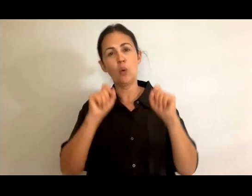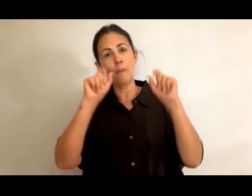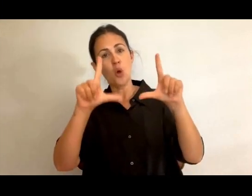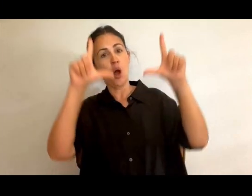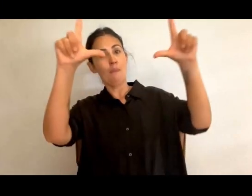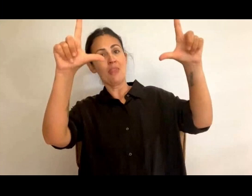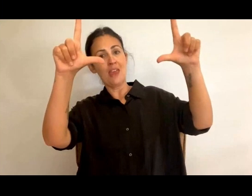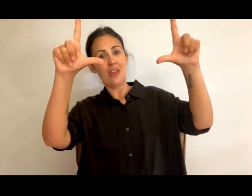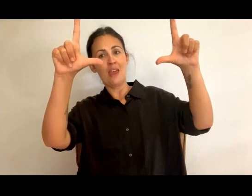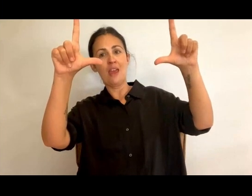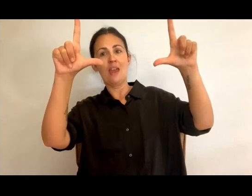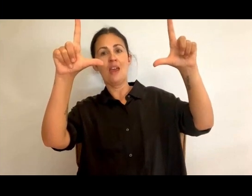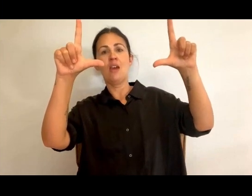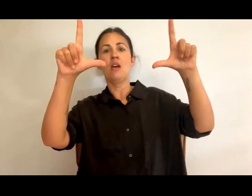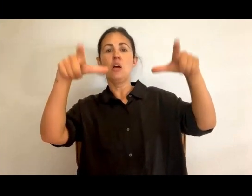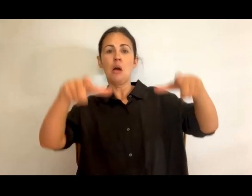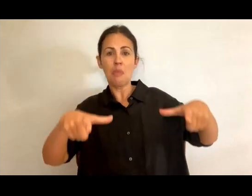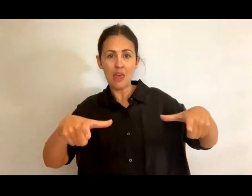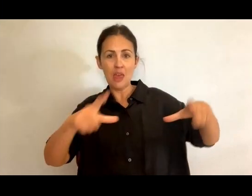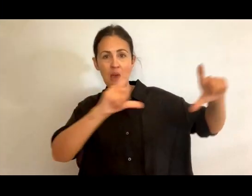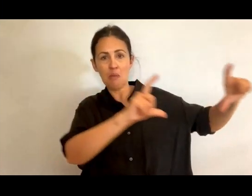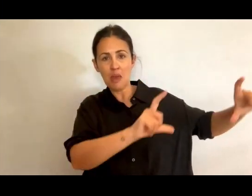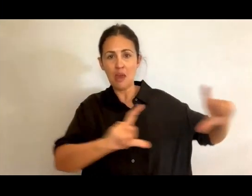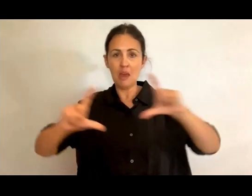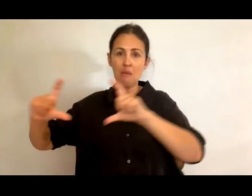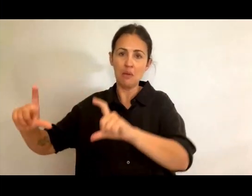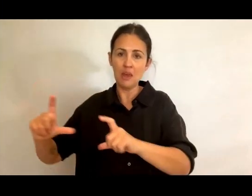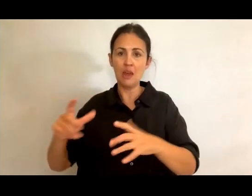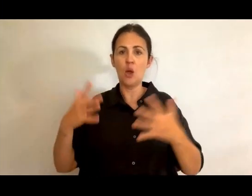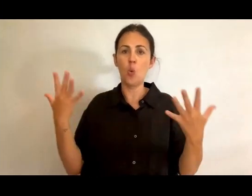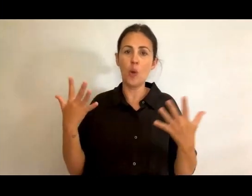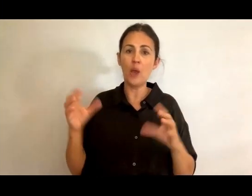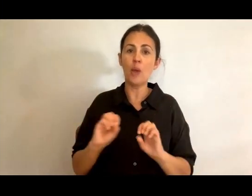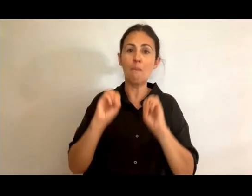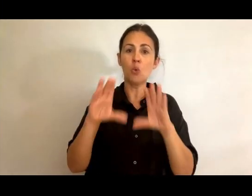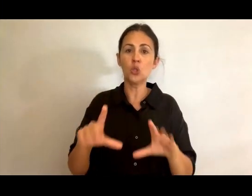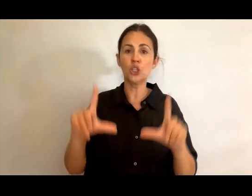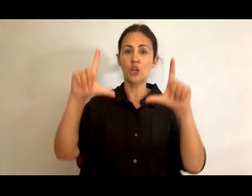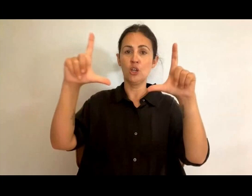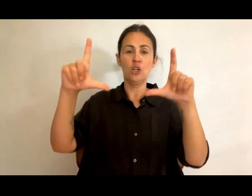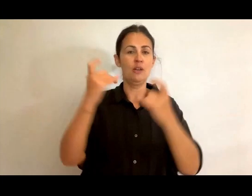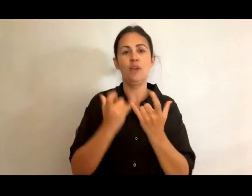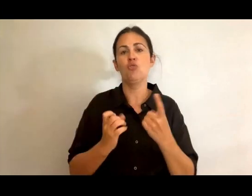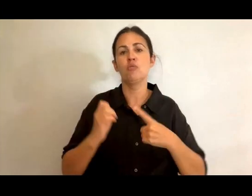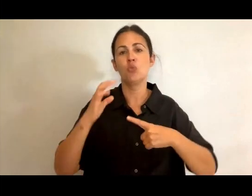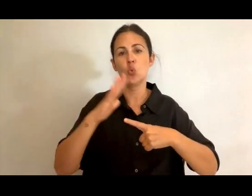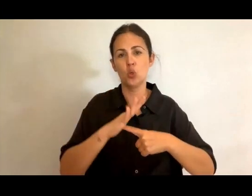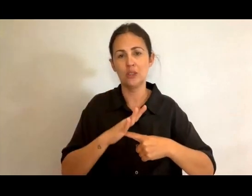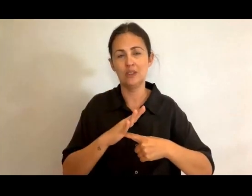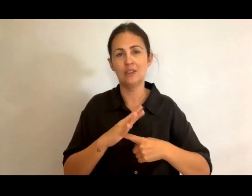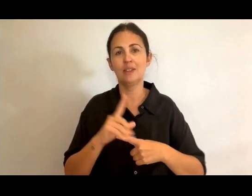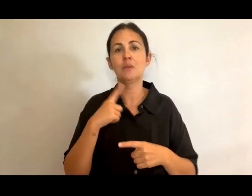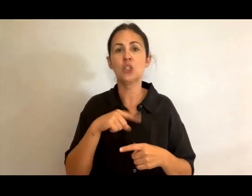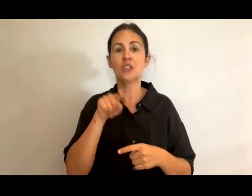sits somewhere, and the position of it in the ground was very important as well, because that was a place where you would actually